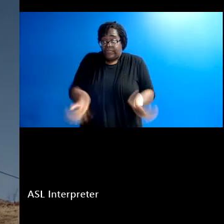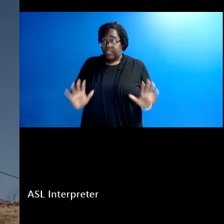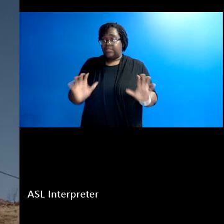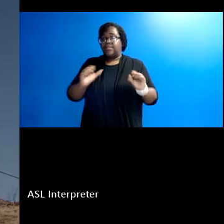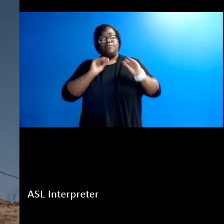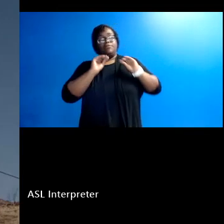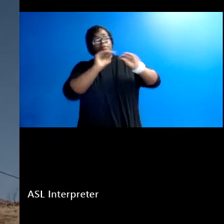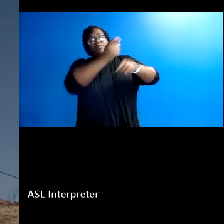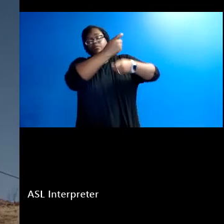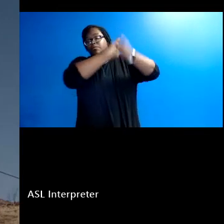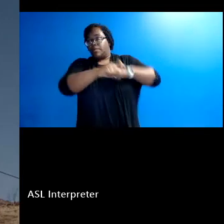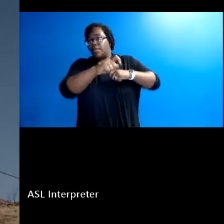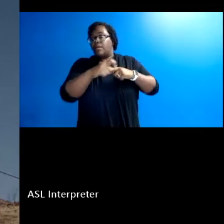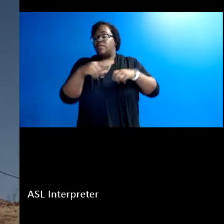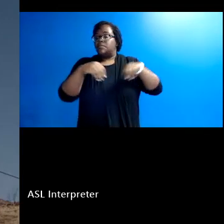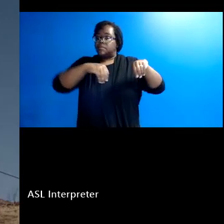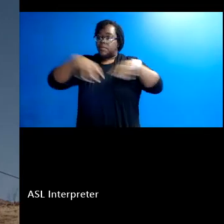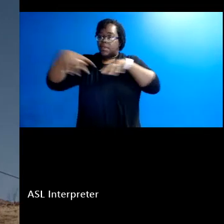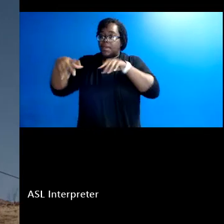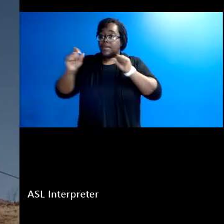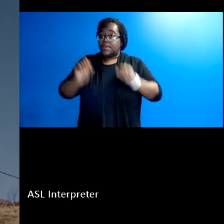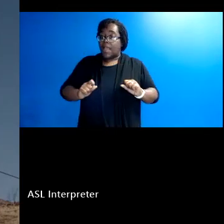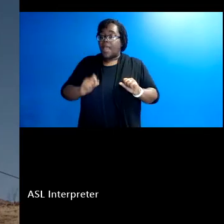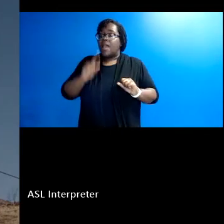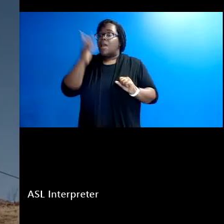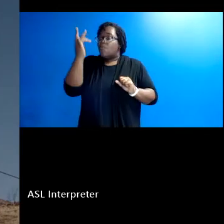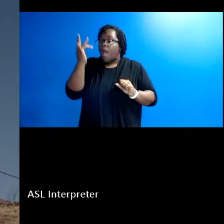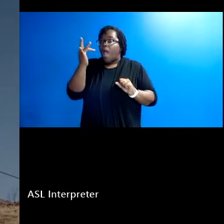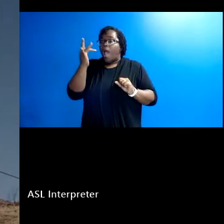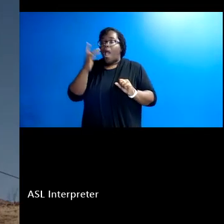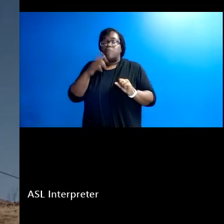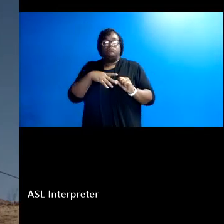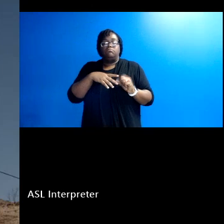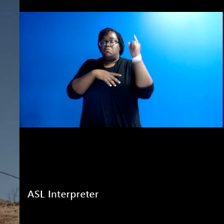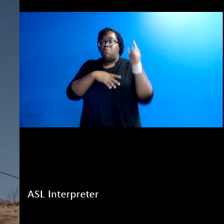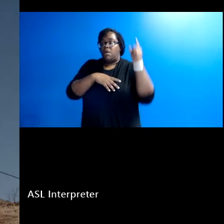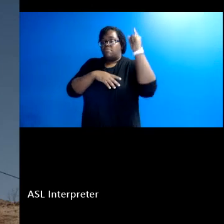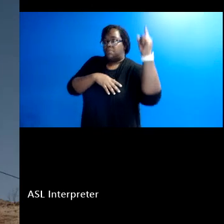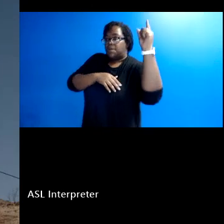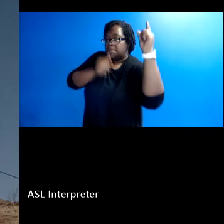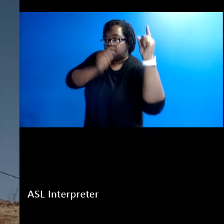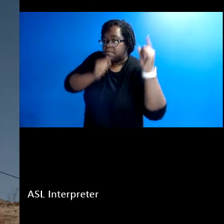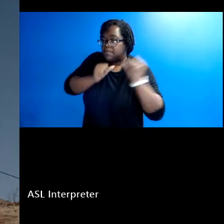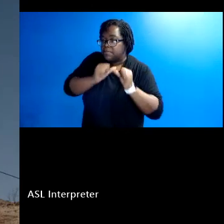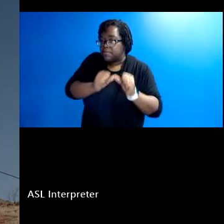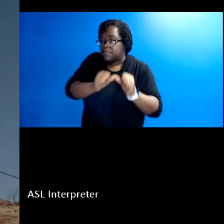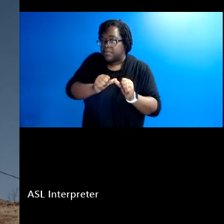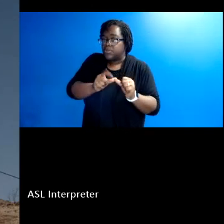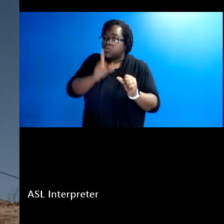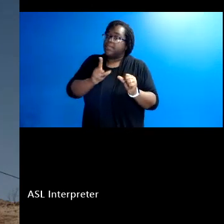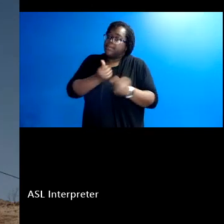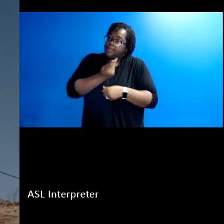reinstall the power much faster because the poles withstood the damage. So this is really having multiple